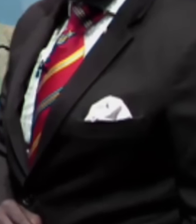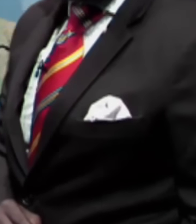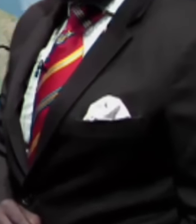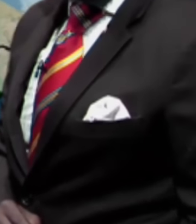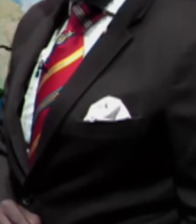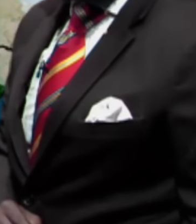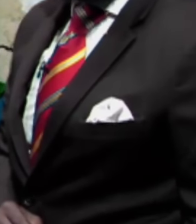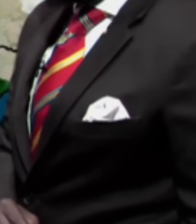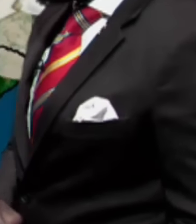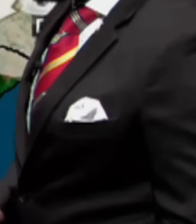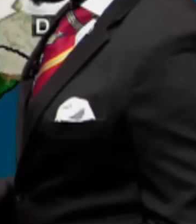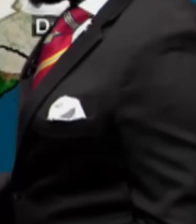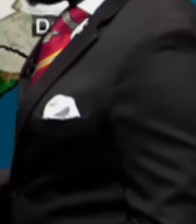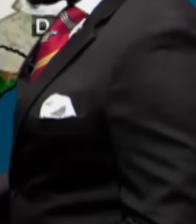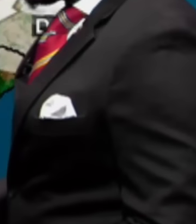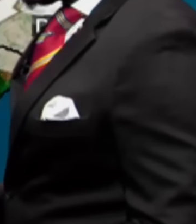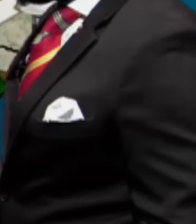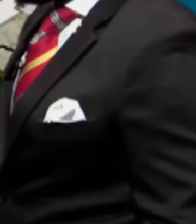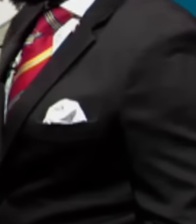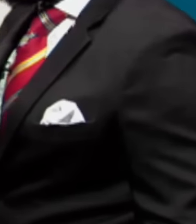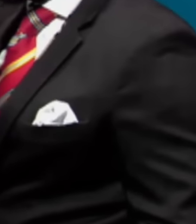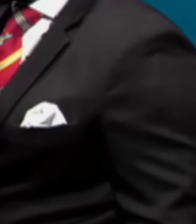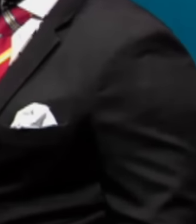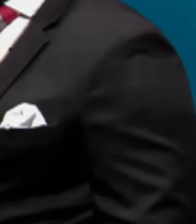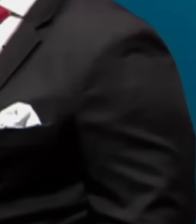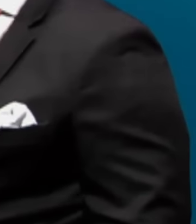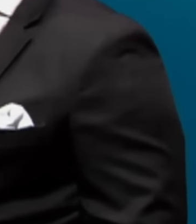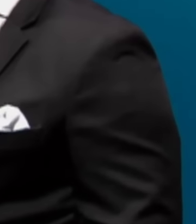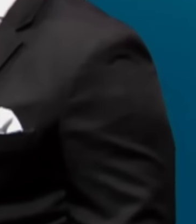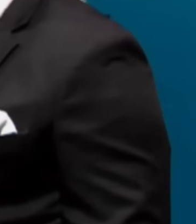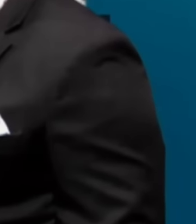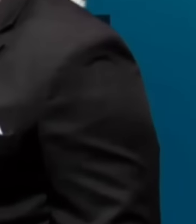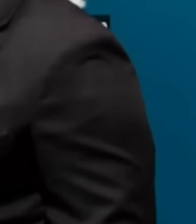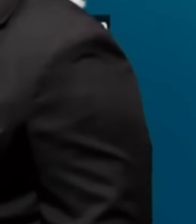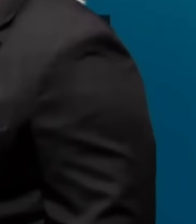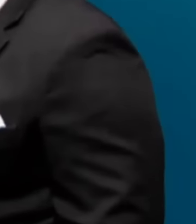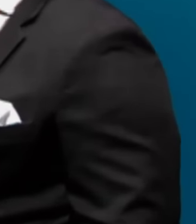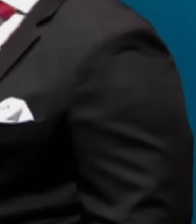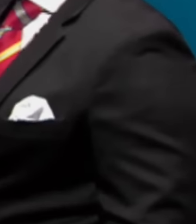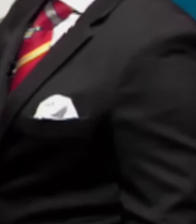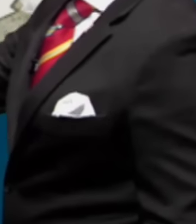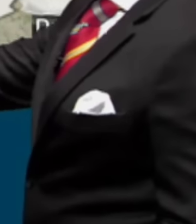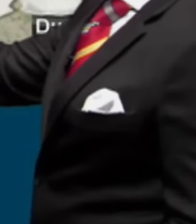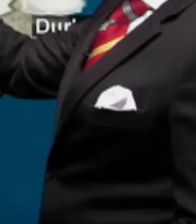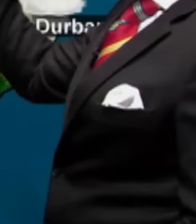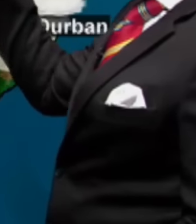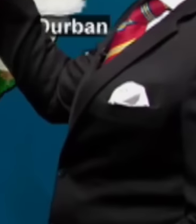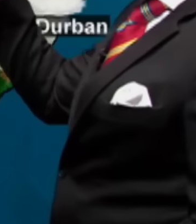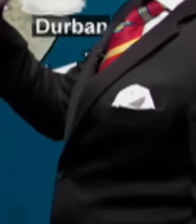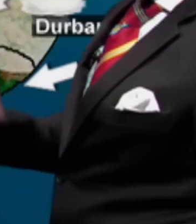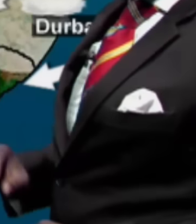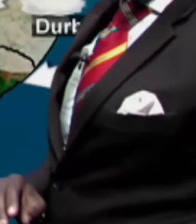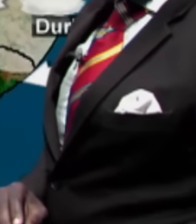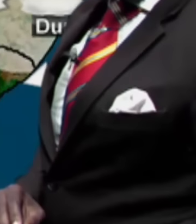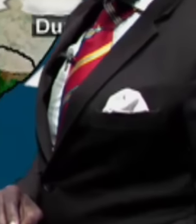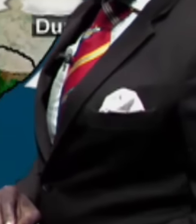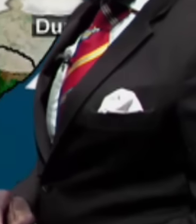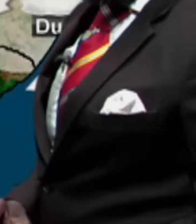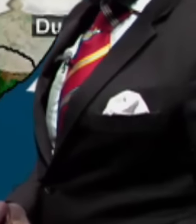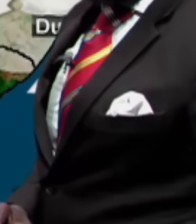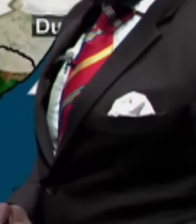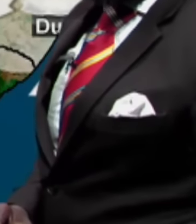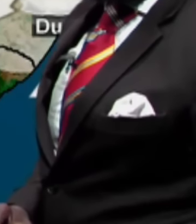e sa enkae ho sane pula tse matla tlhatli bona halo ka ro ka ba ga jalo o tla jalo ka haro ka papu shebela se ke le hona ka ro ka papu prima shebele ka plokwane o